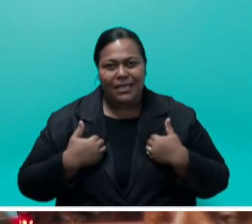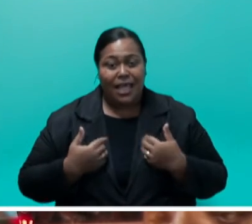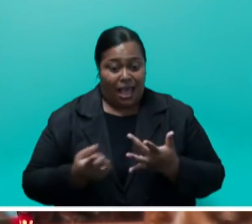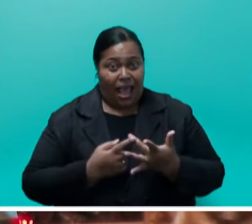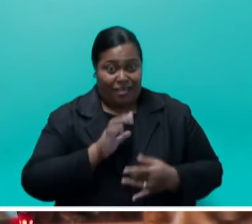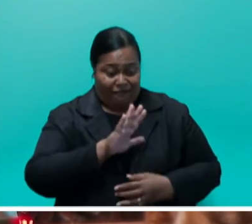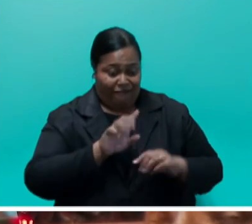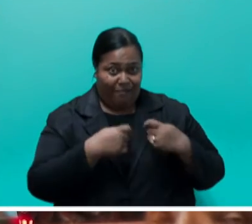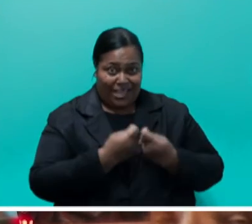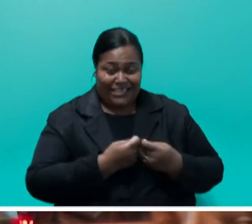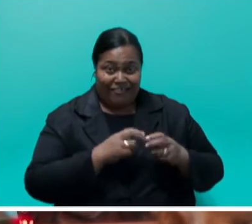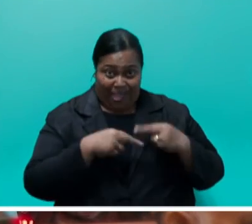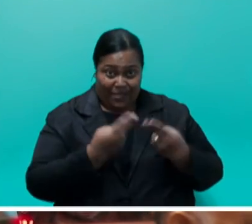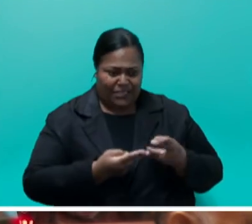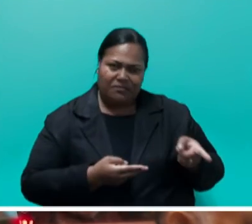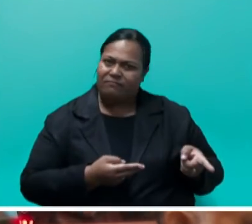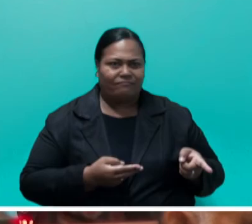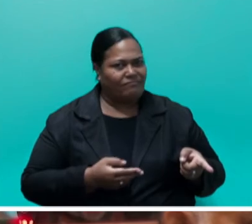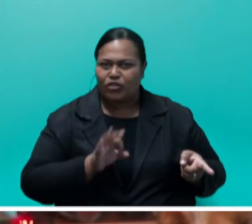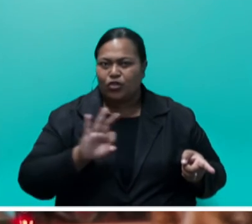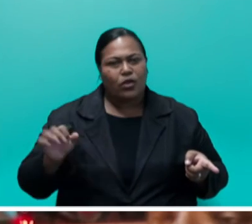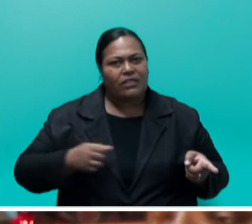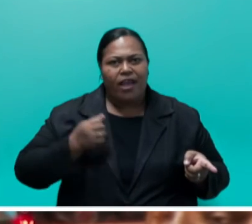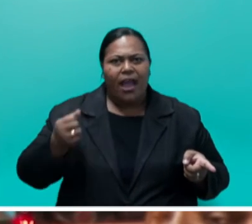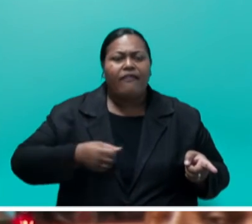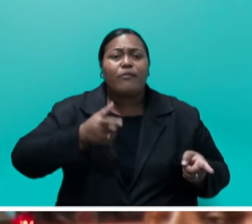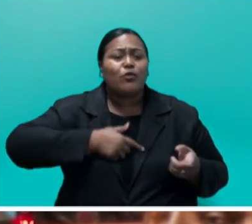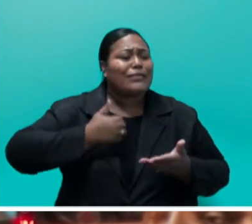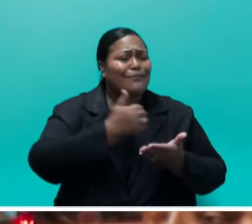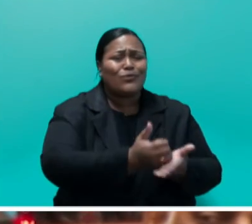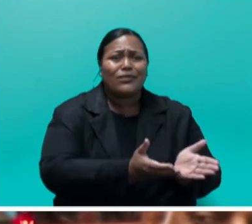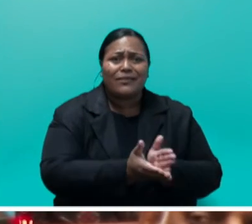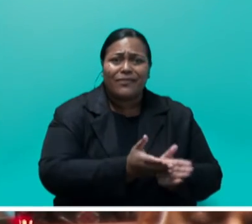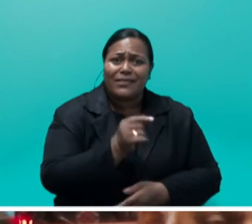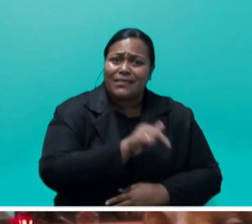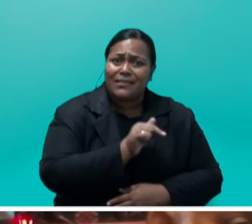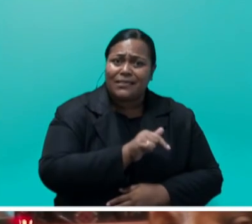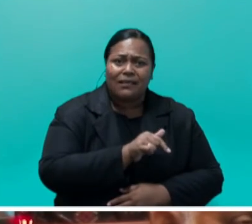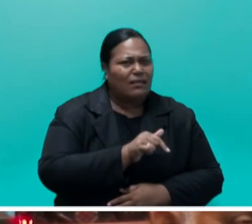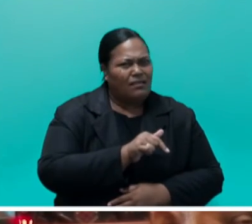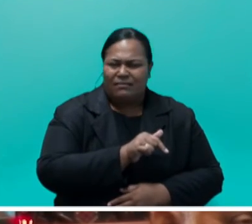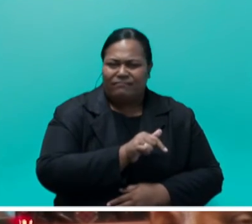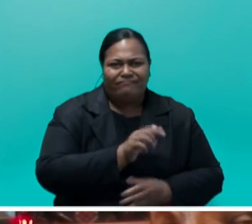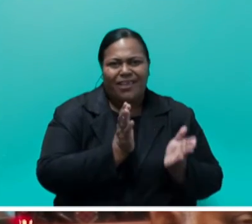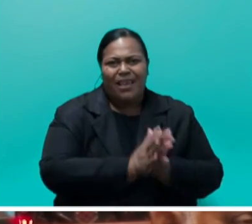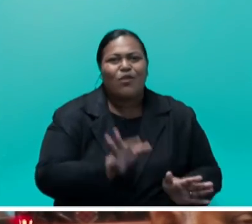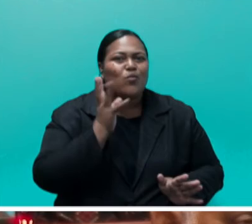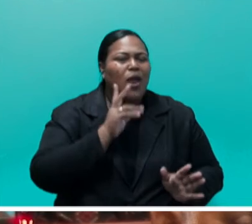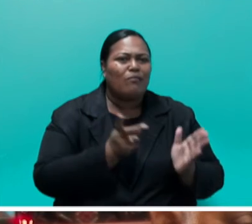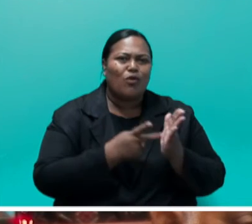in Waindina, however, did not survive, as the support services ran out when the program was